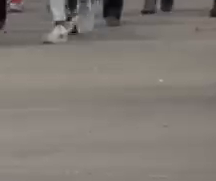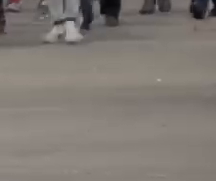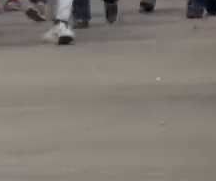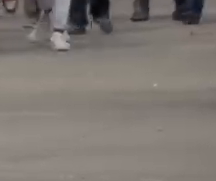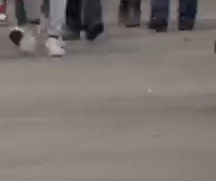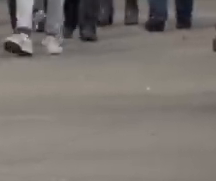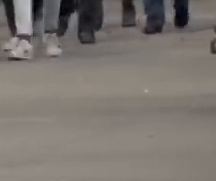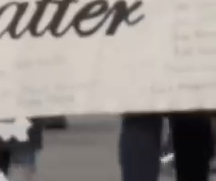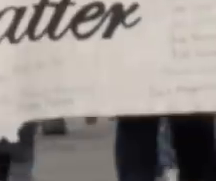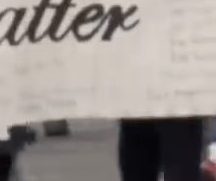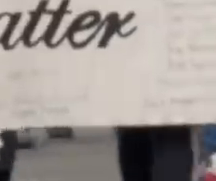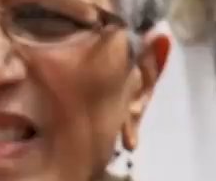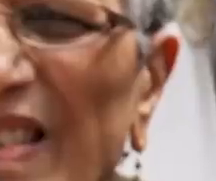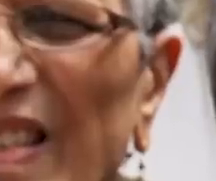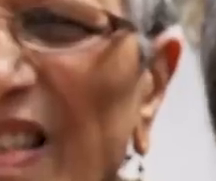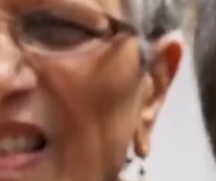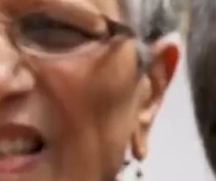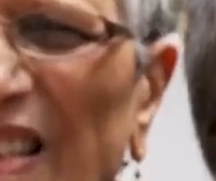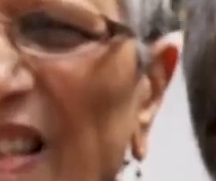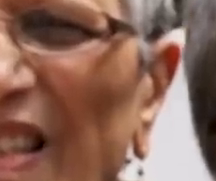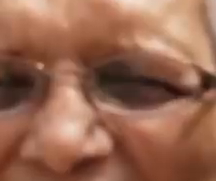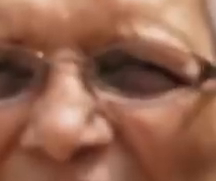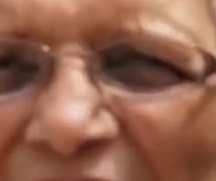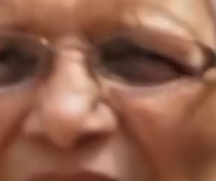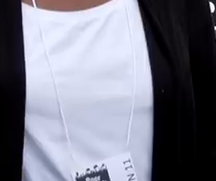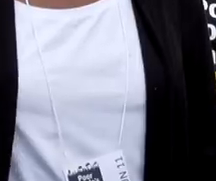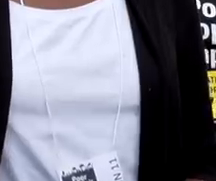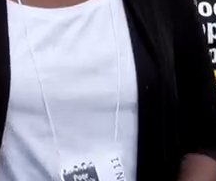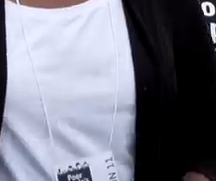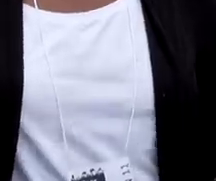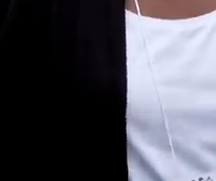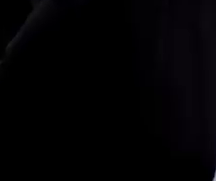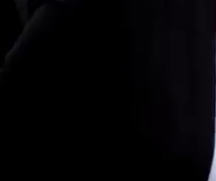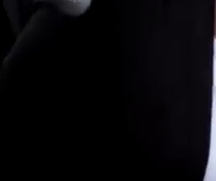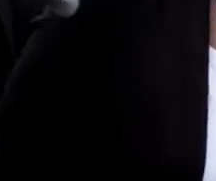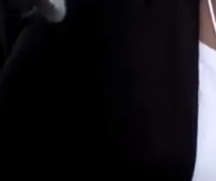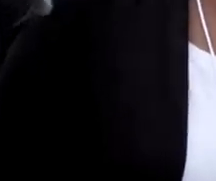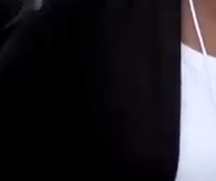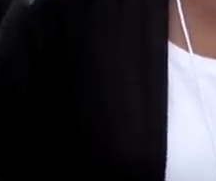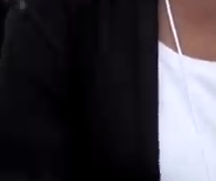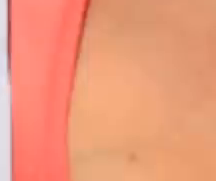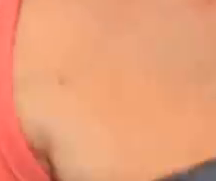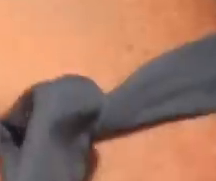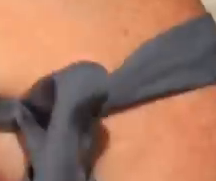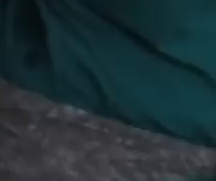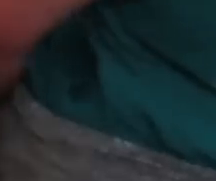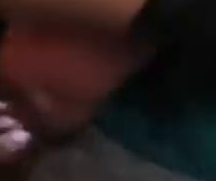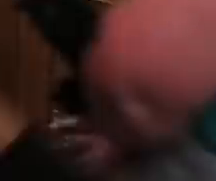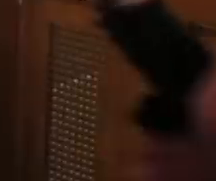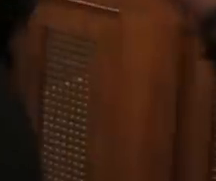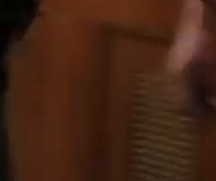rich to have so many people poor, it's immoral and it's wrong. And so we are ready to keep this fight going. Because